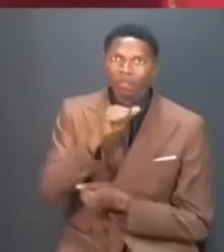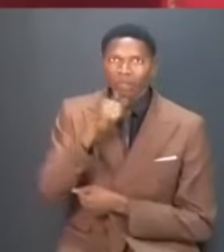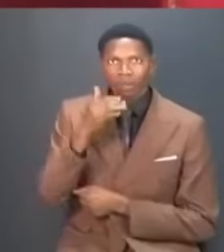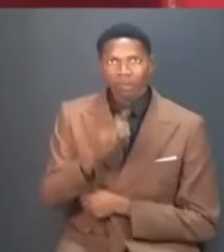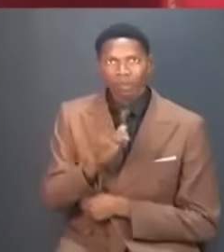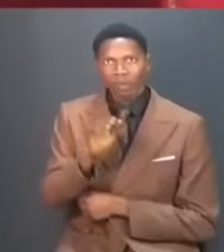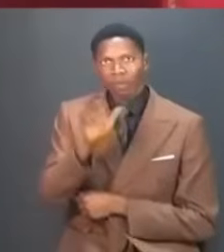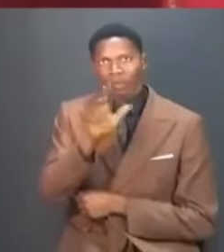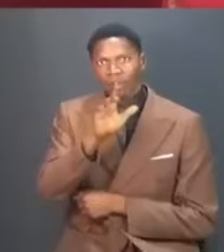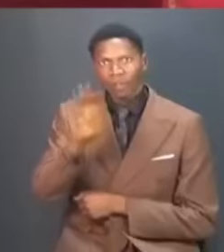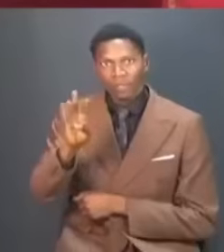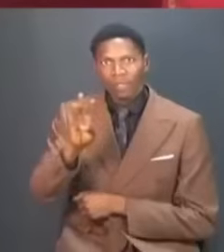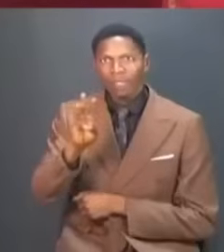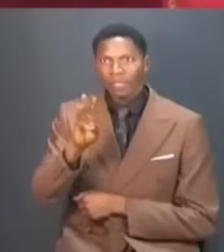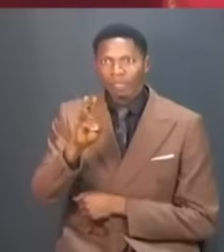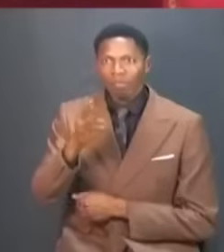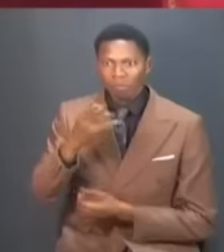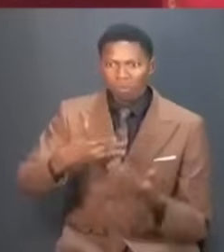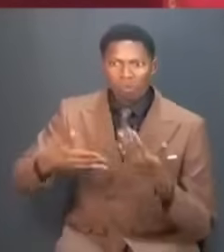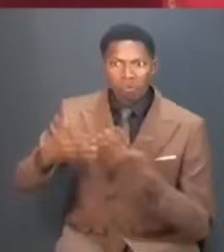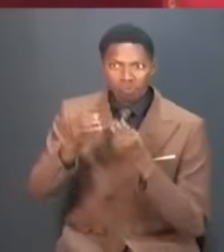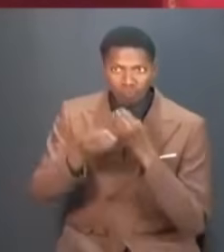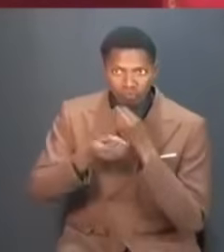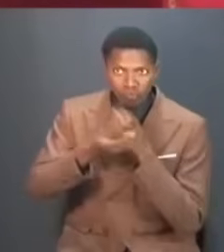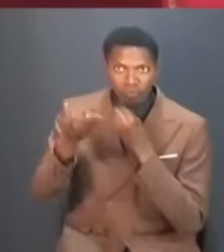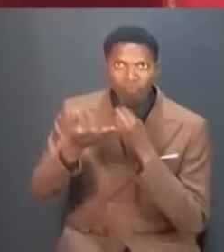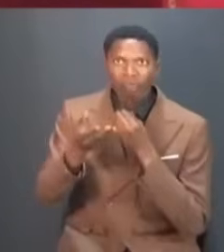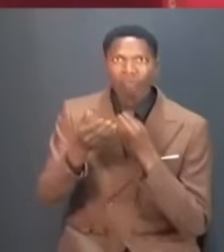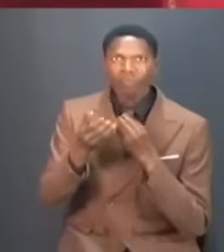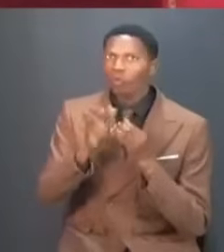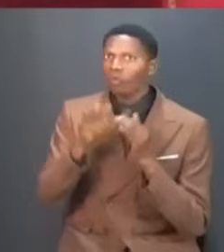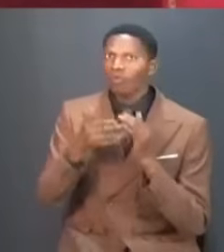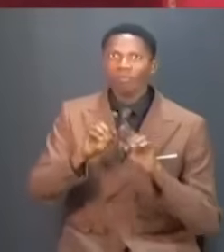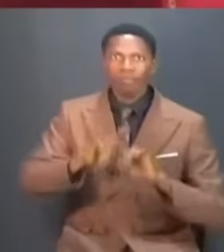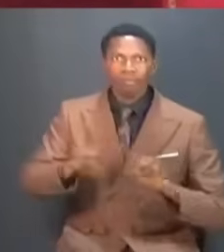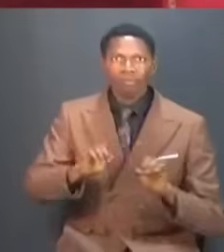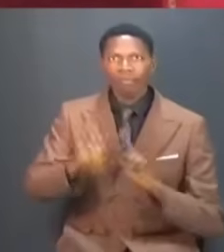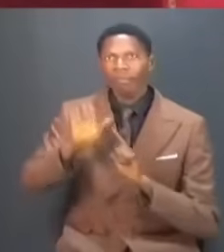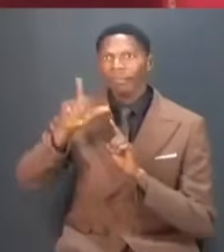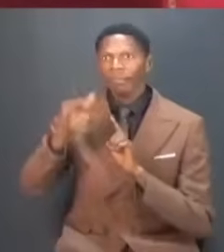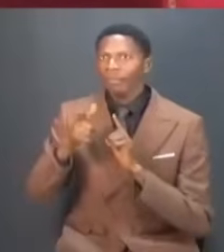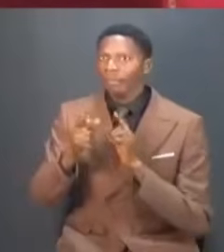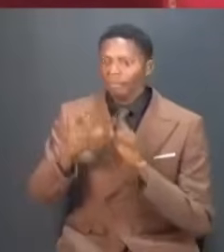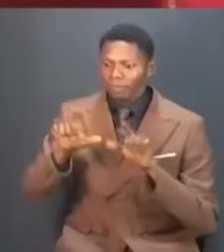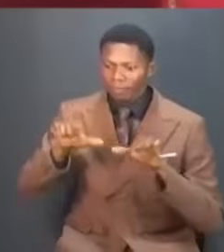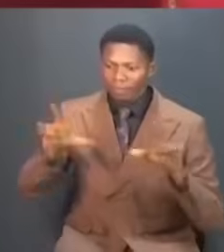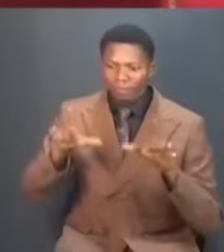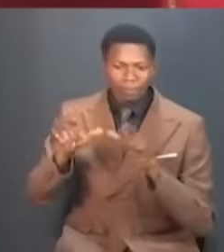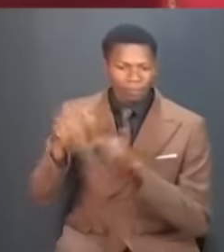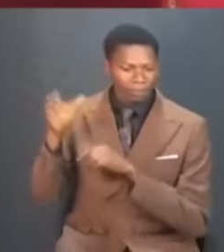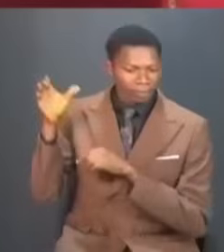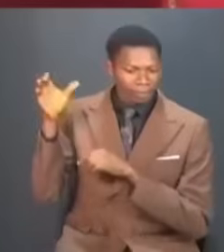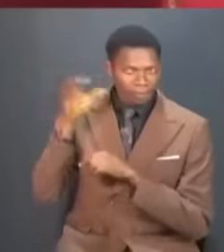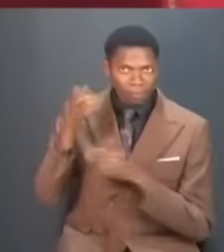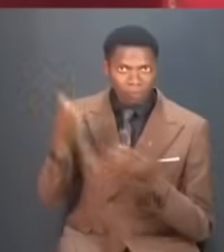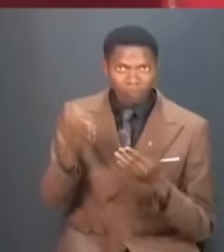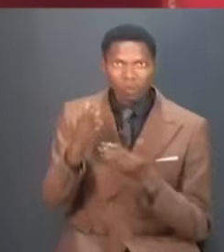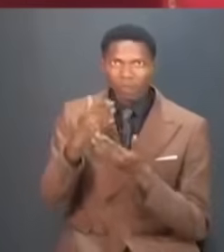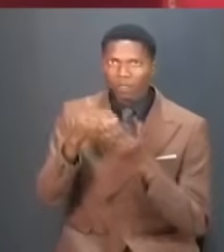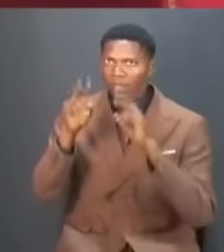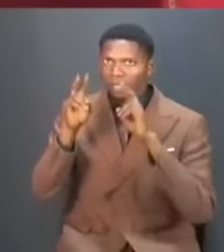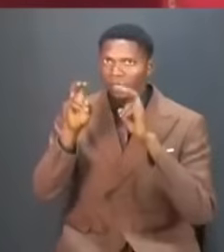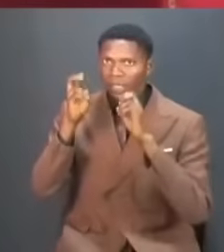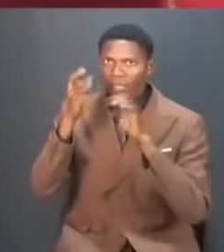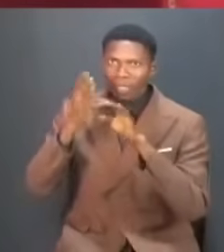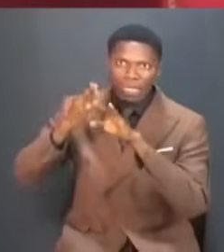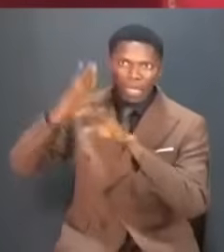episodes of weekly agricultural radio broadcasts in various local languages have been aired on topical issues across the